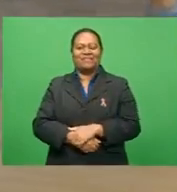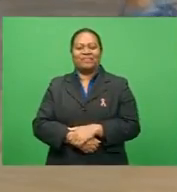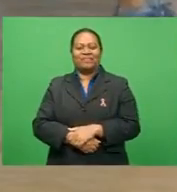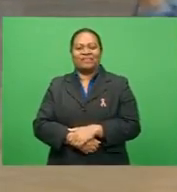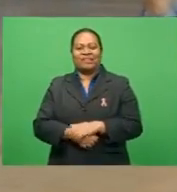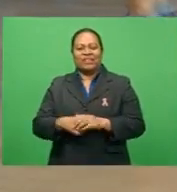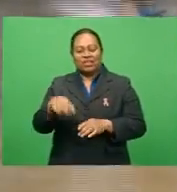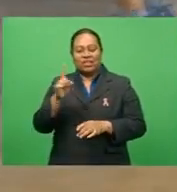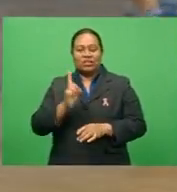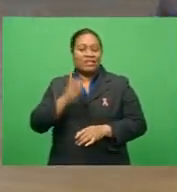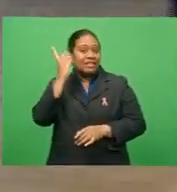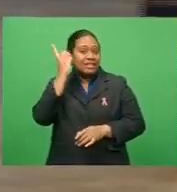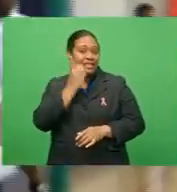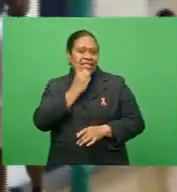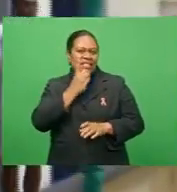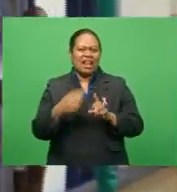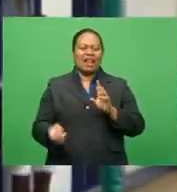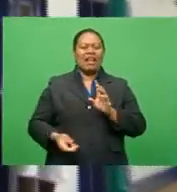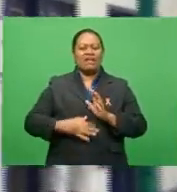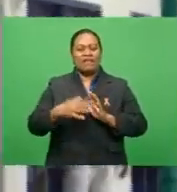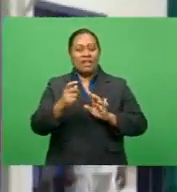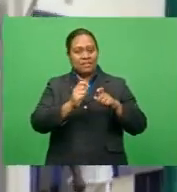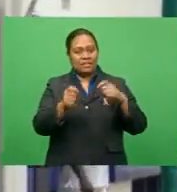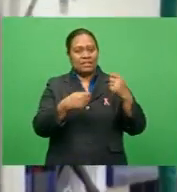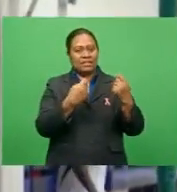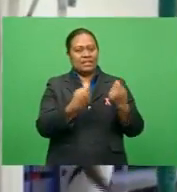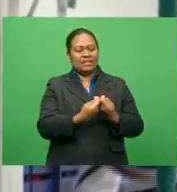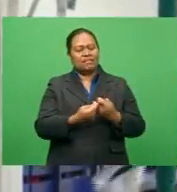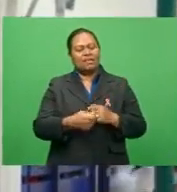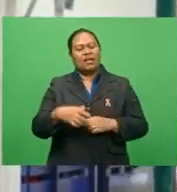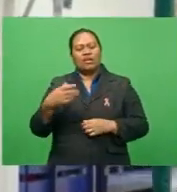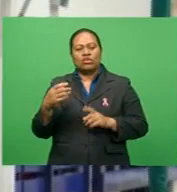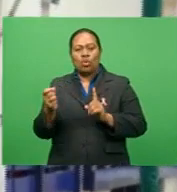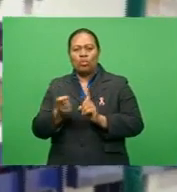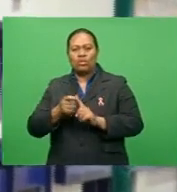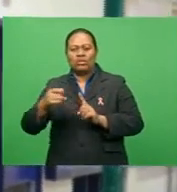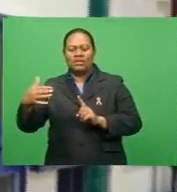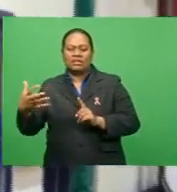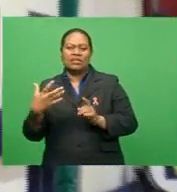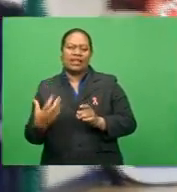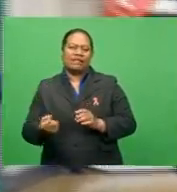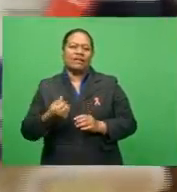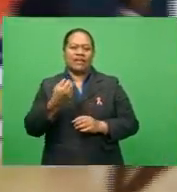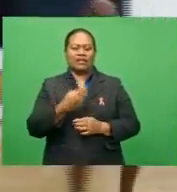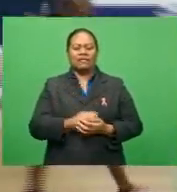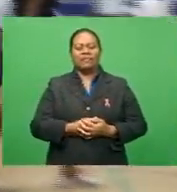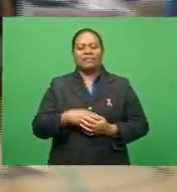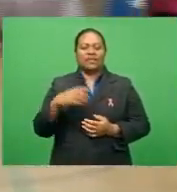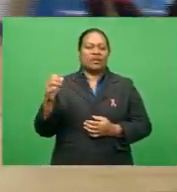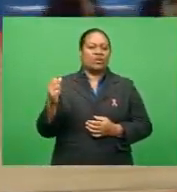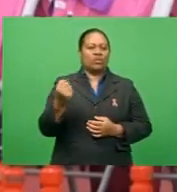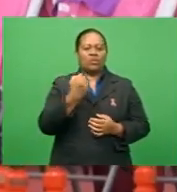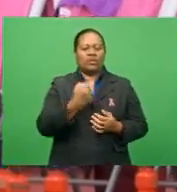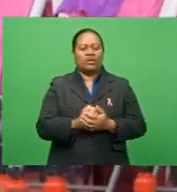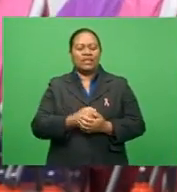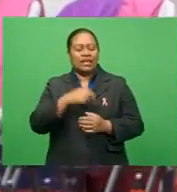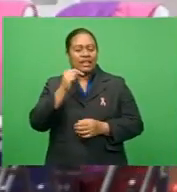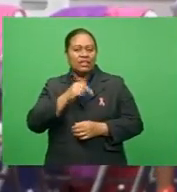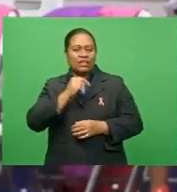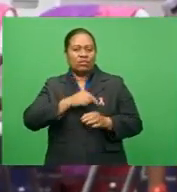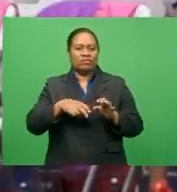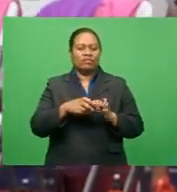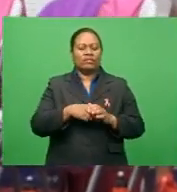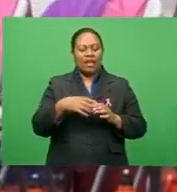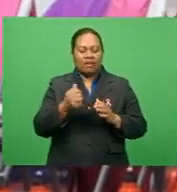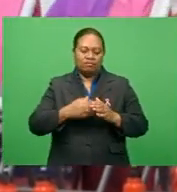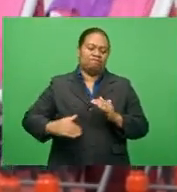down to the Digicel Flames 72-35, Punja's Thunderbirds captain Vaiti Wangatambu knows they will need to step up their